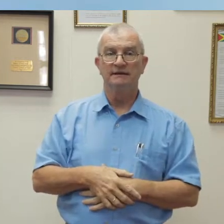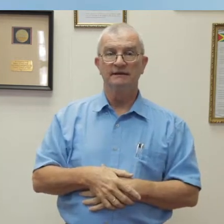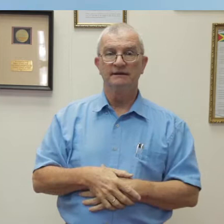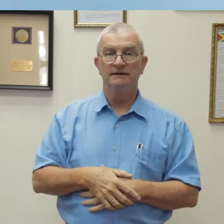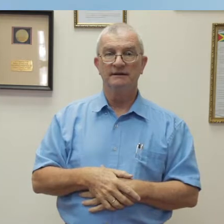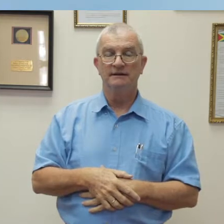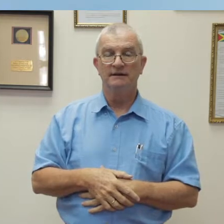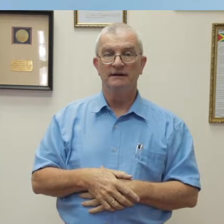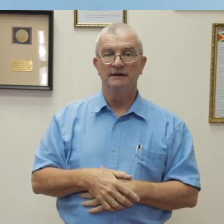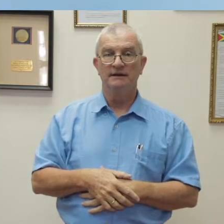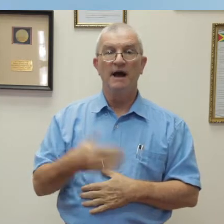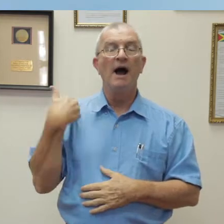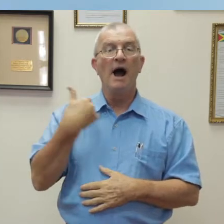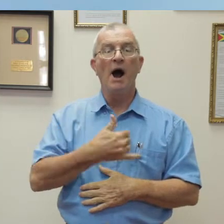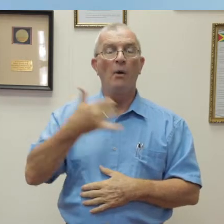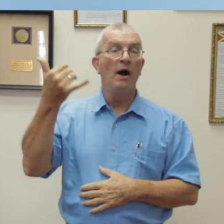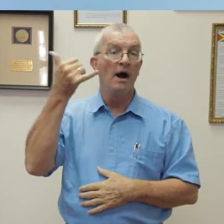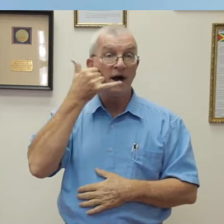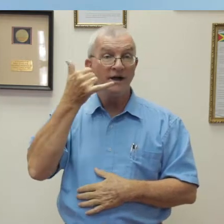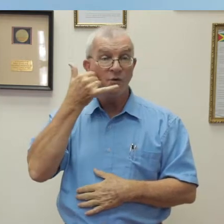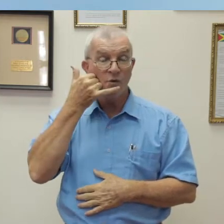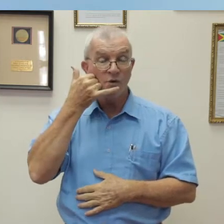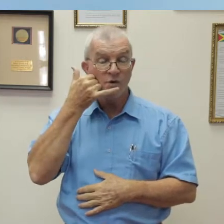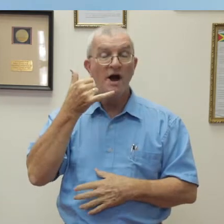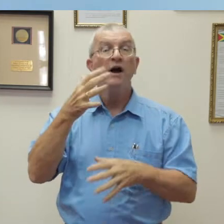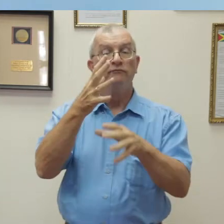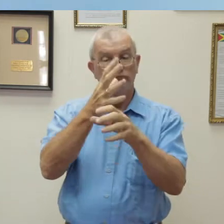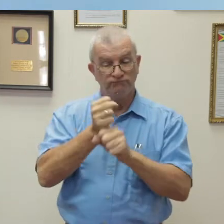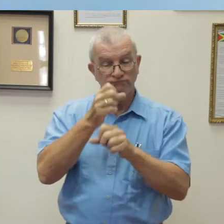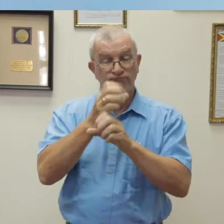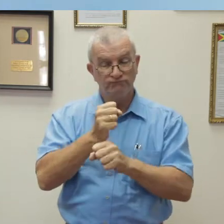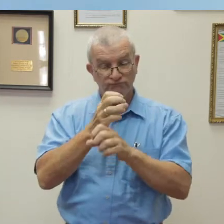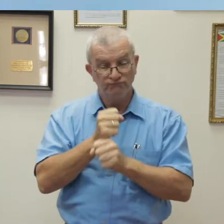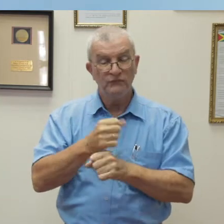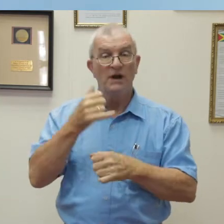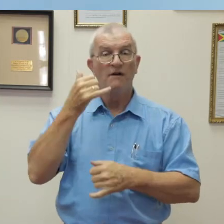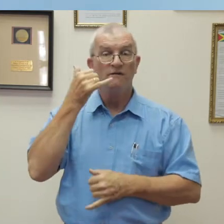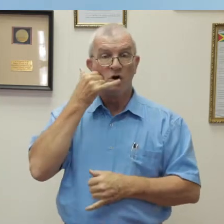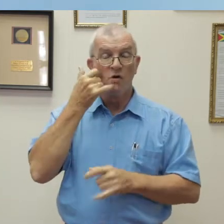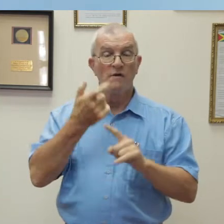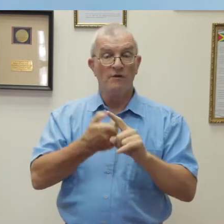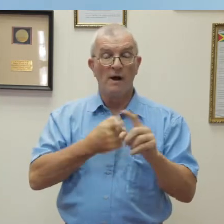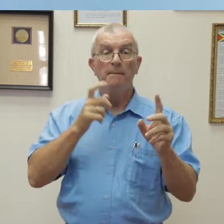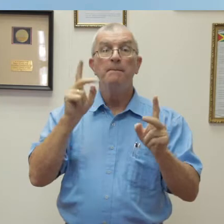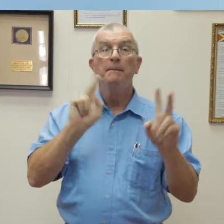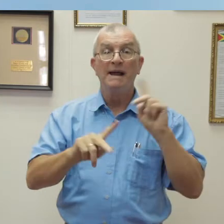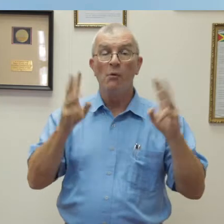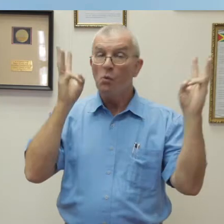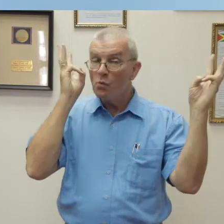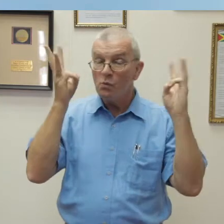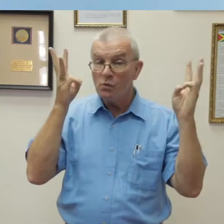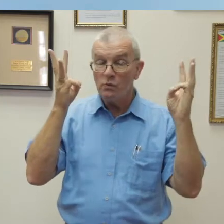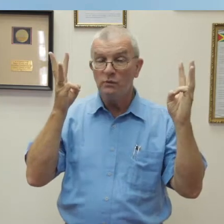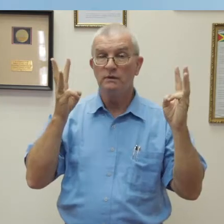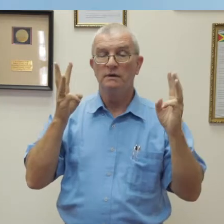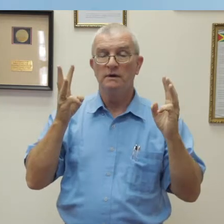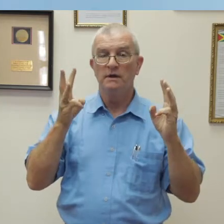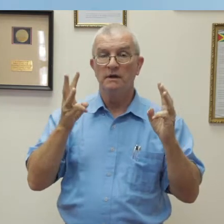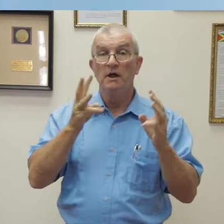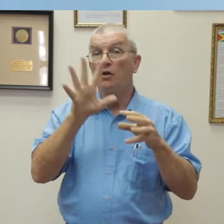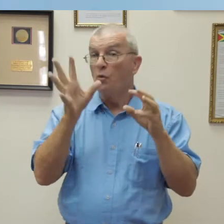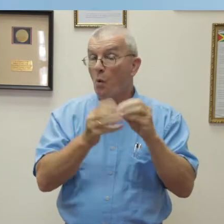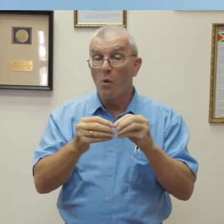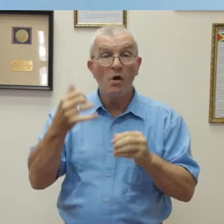Our hotline continues to receive calls from concerned citizens, which total